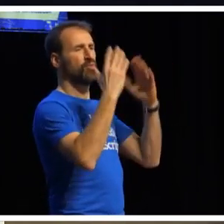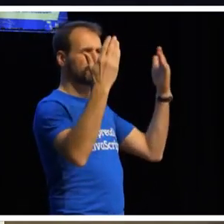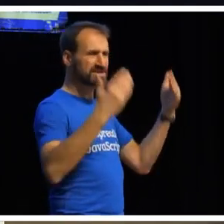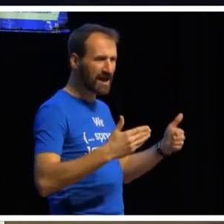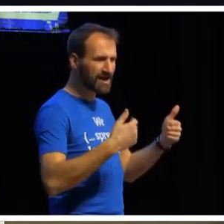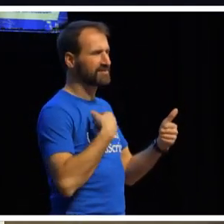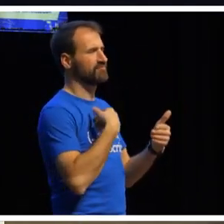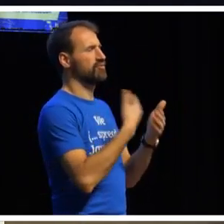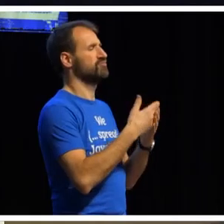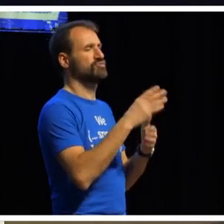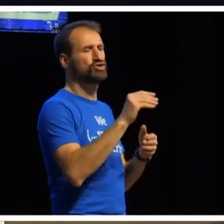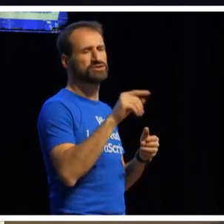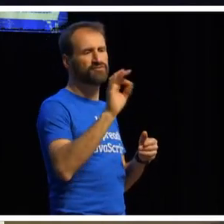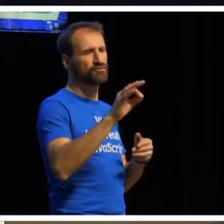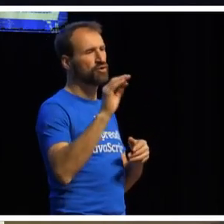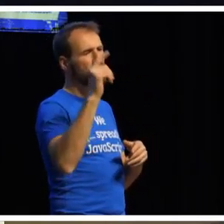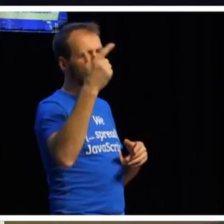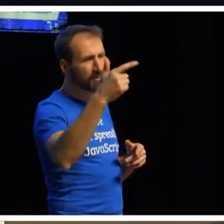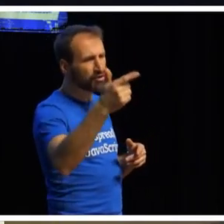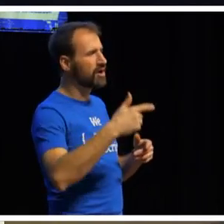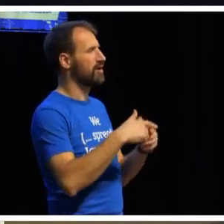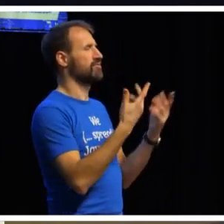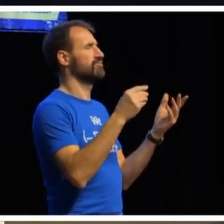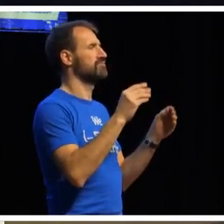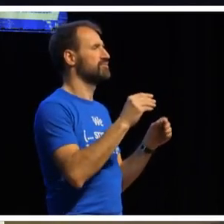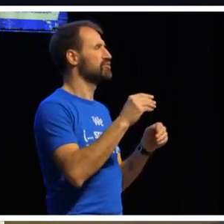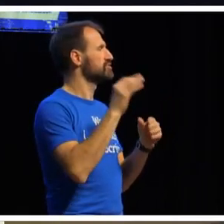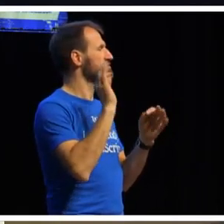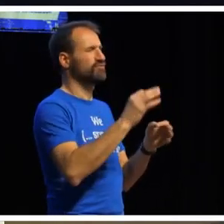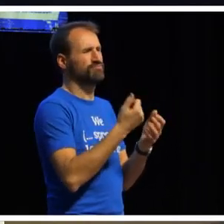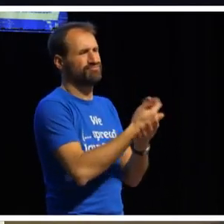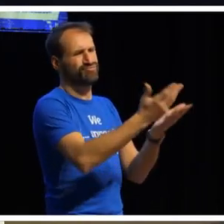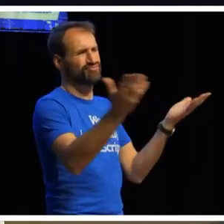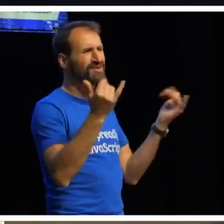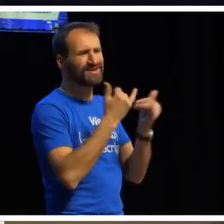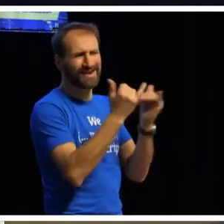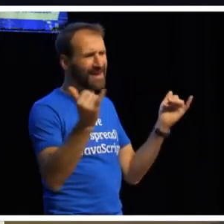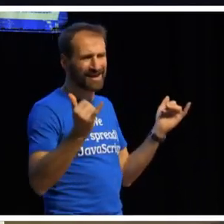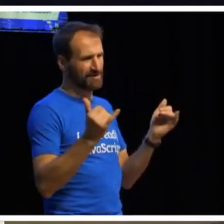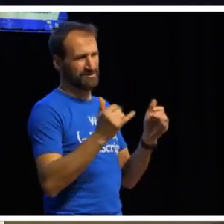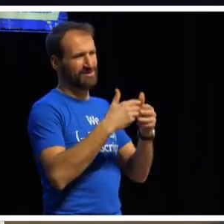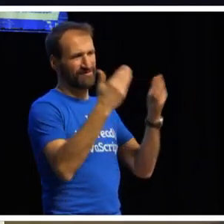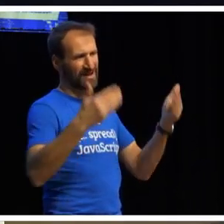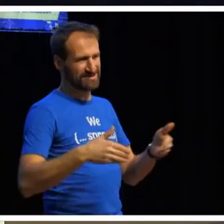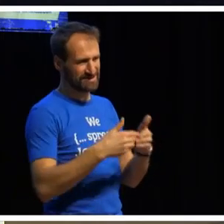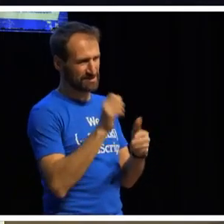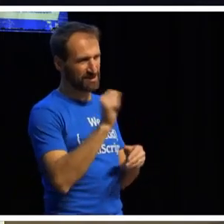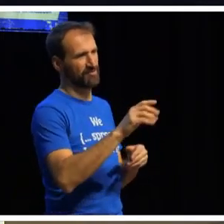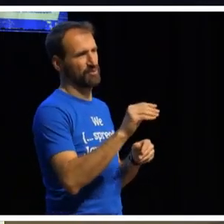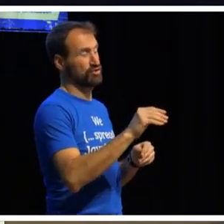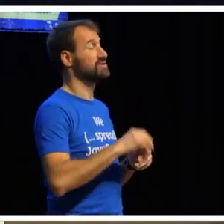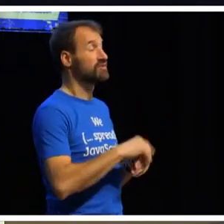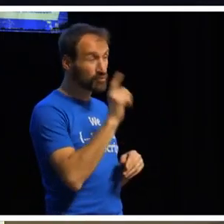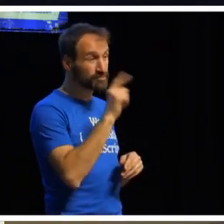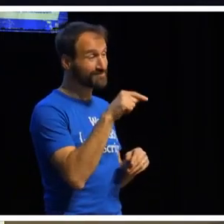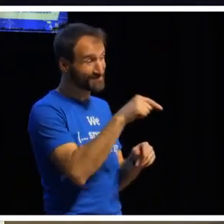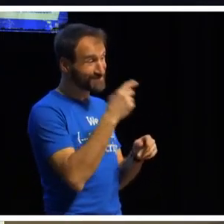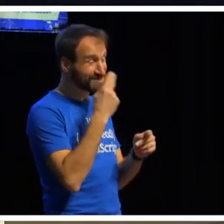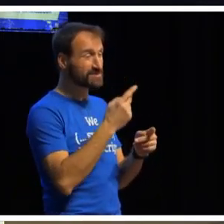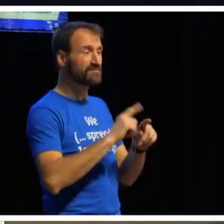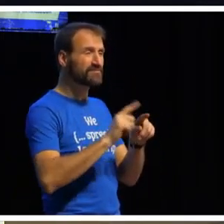camera, you can ask for permissions to use a Bluetooth Low Energy device. So you can write truly multi-platform stuff that